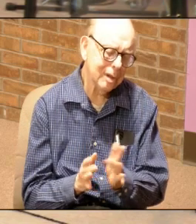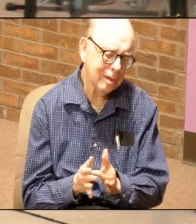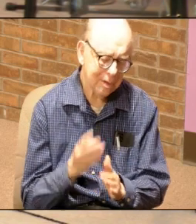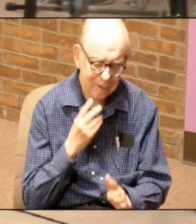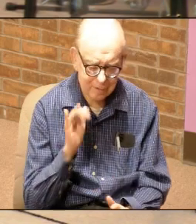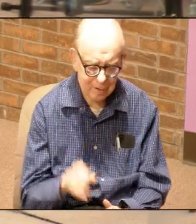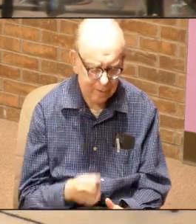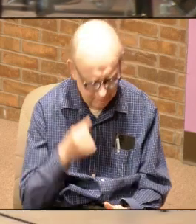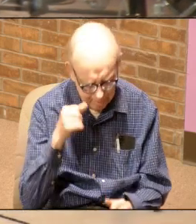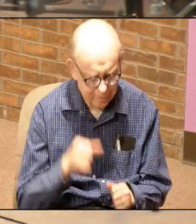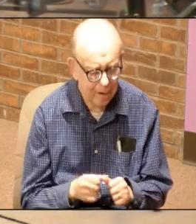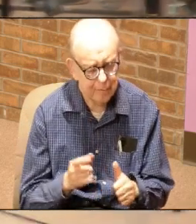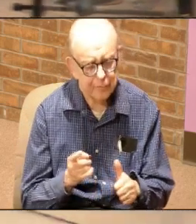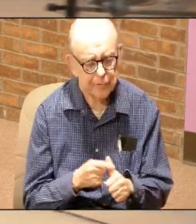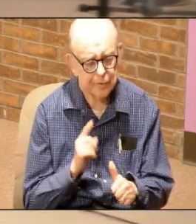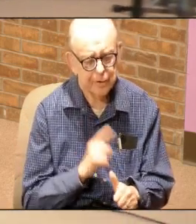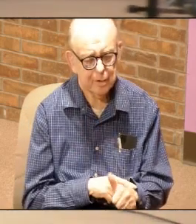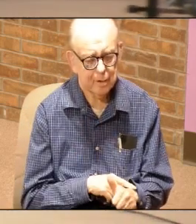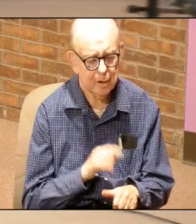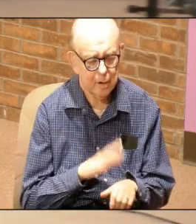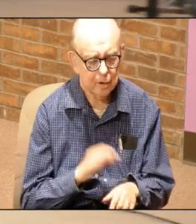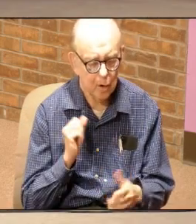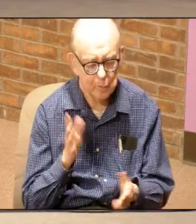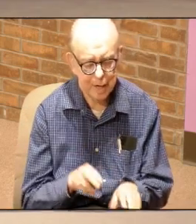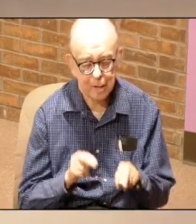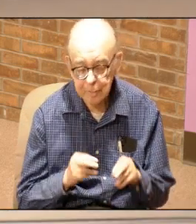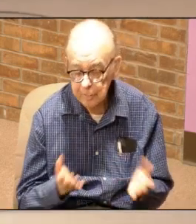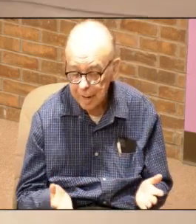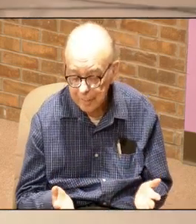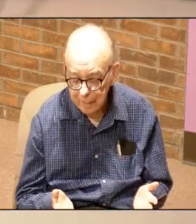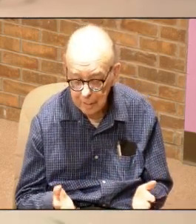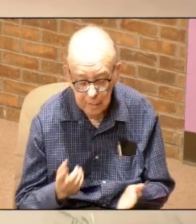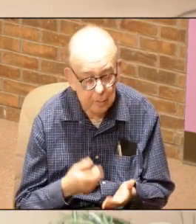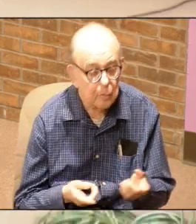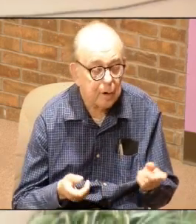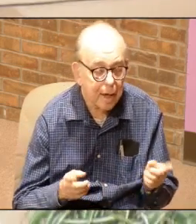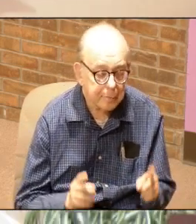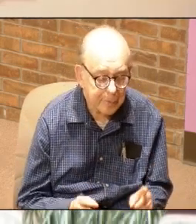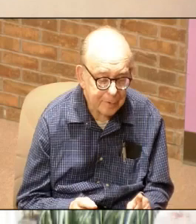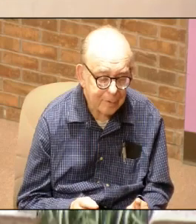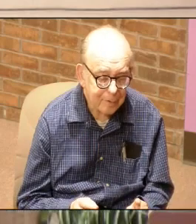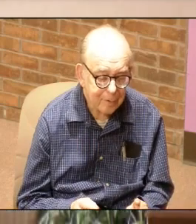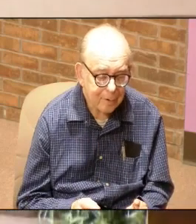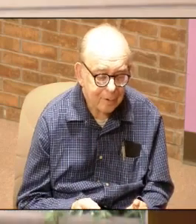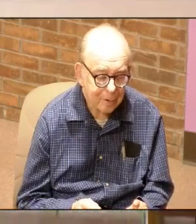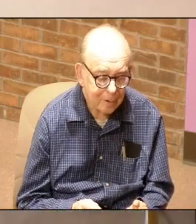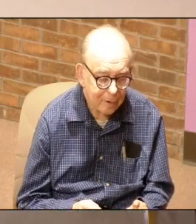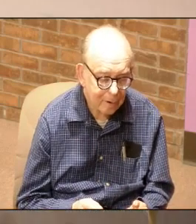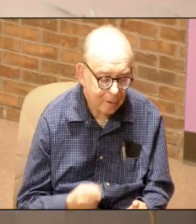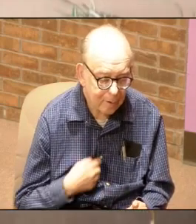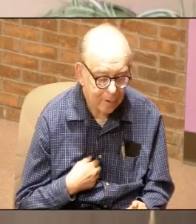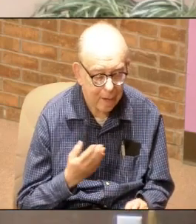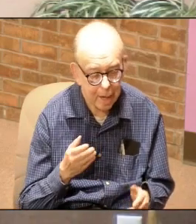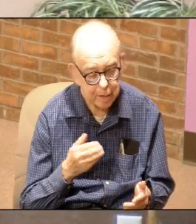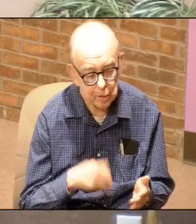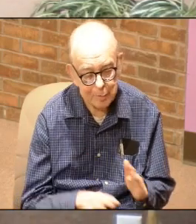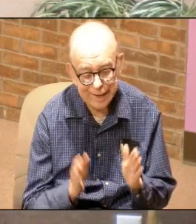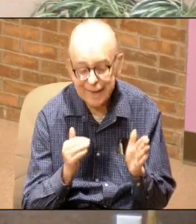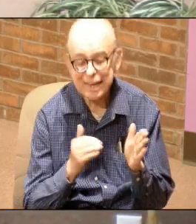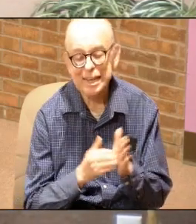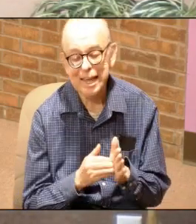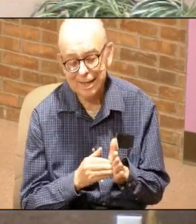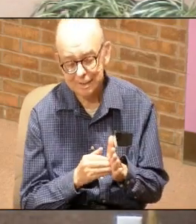I still remember the first time you called me out of the grave. And what happened? I had to go back again.